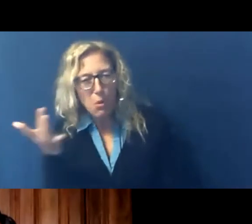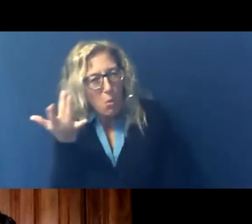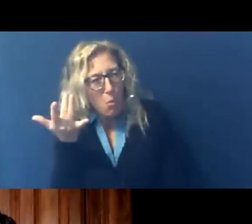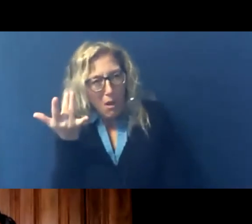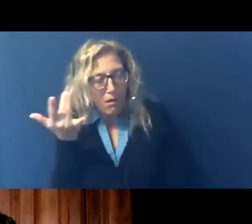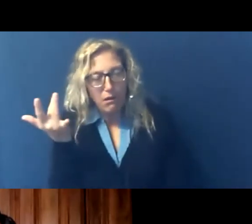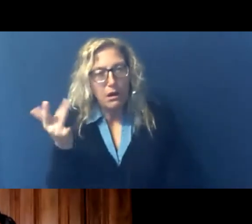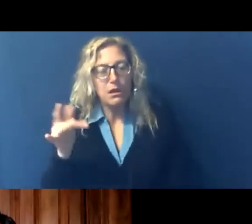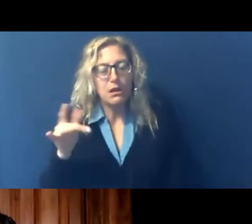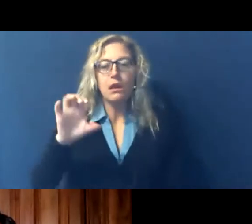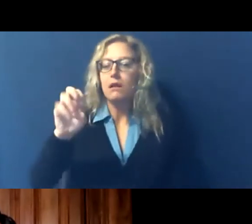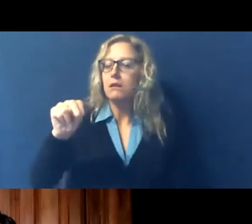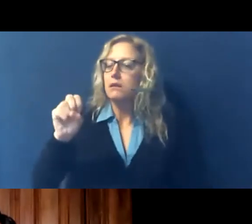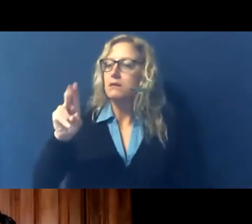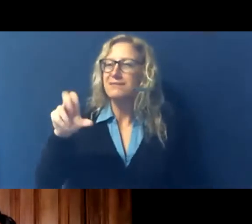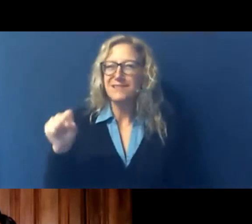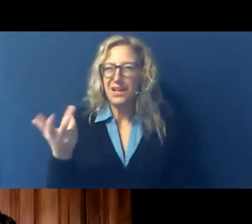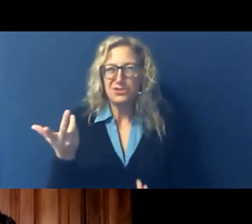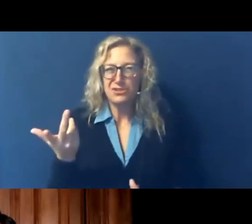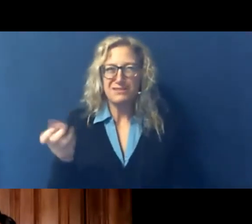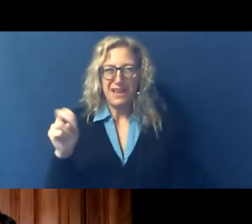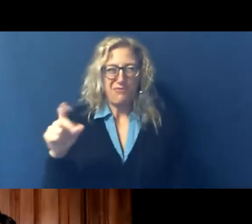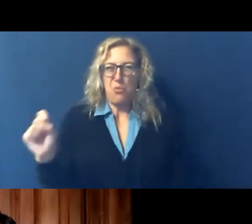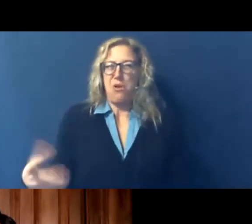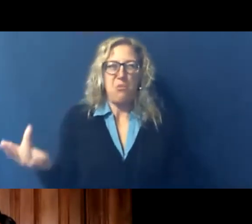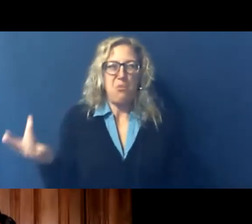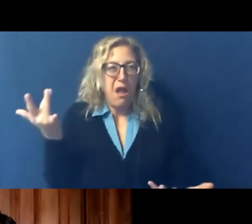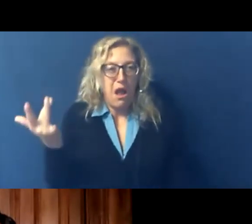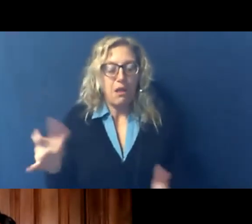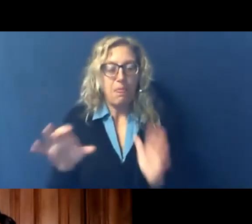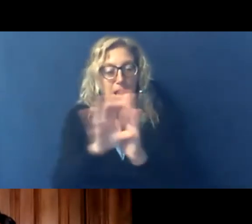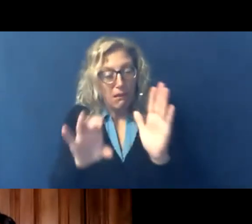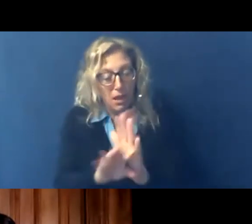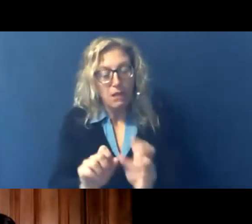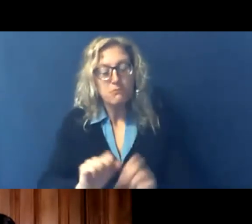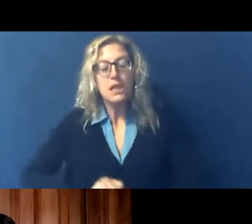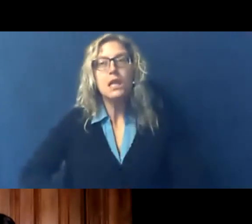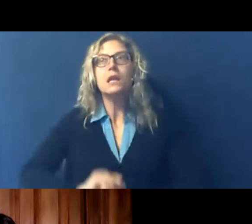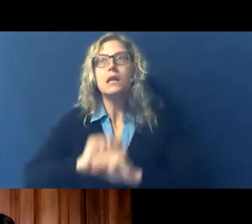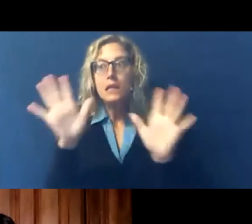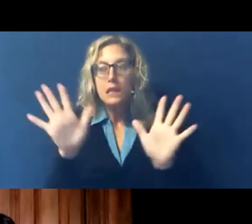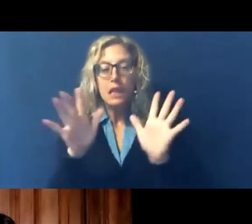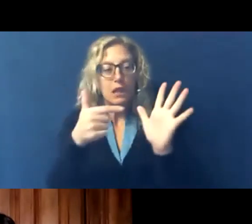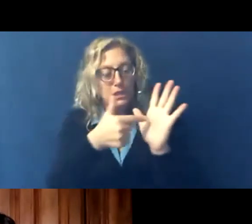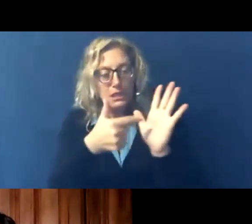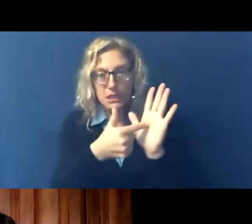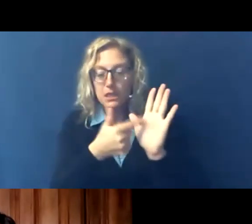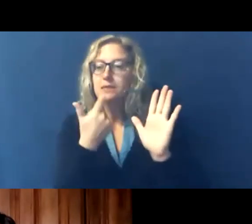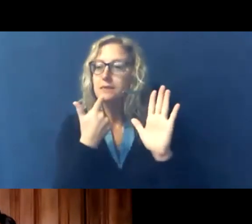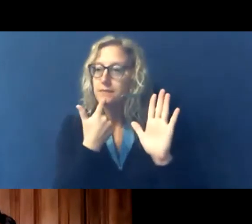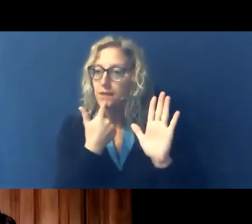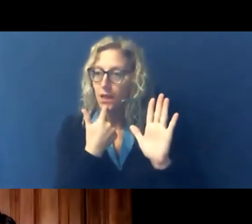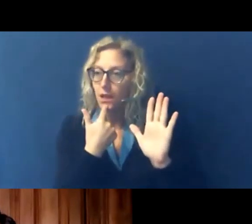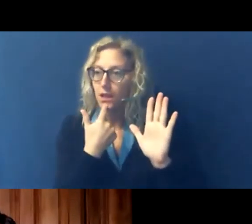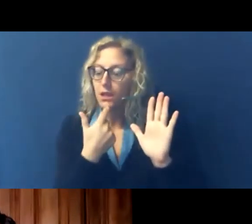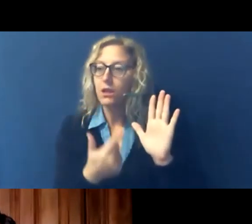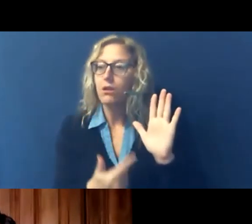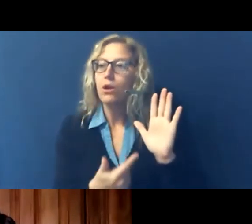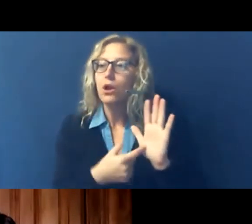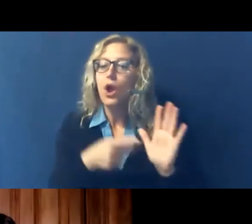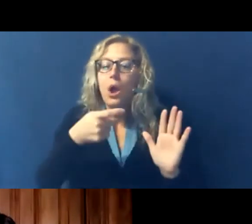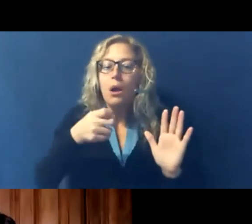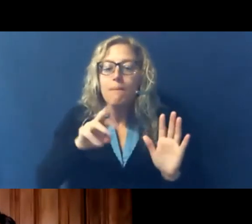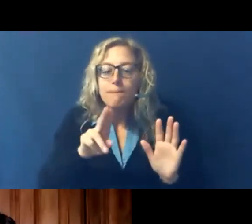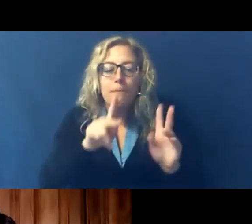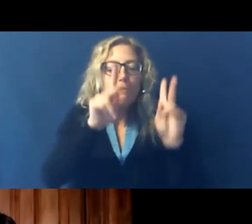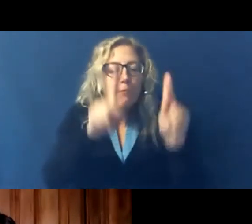the census issue even a question? The Constitution clearly and ambiguously says enumerate